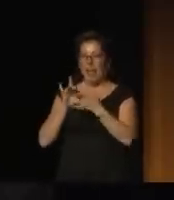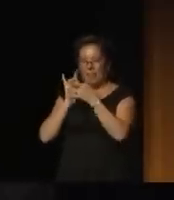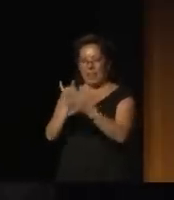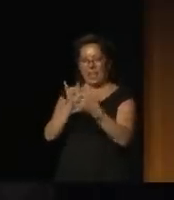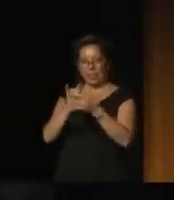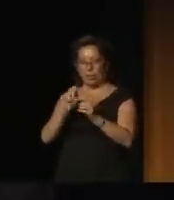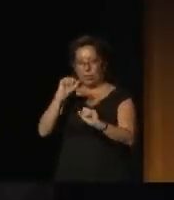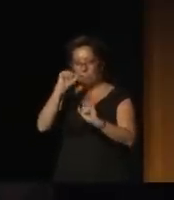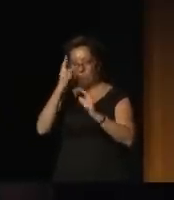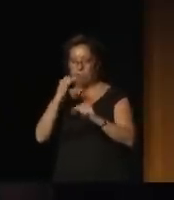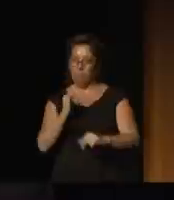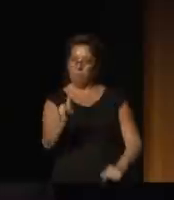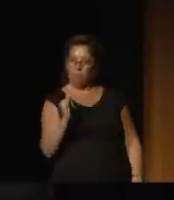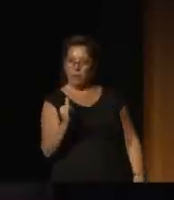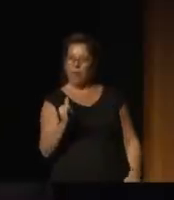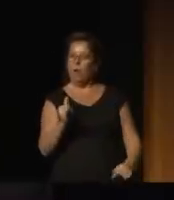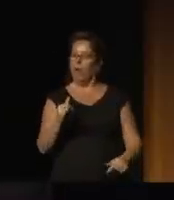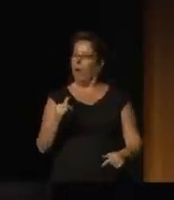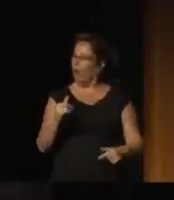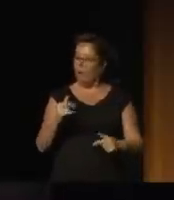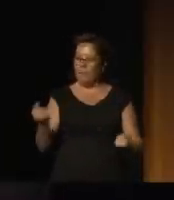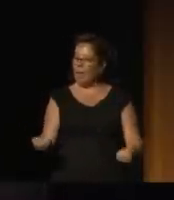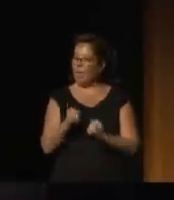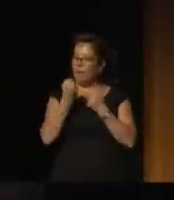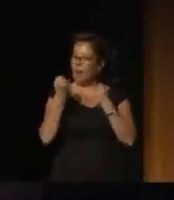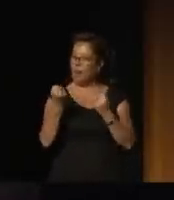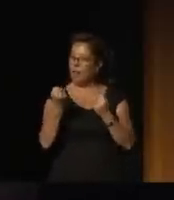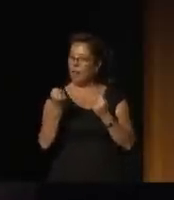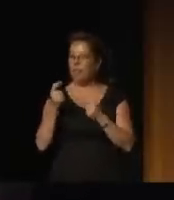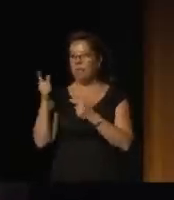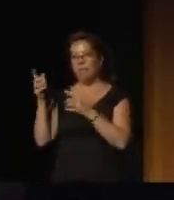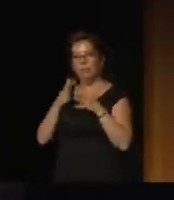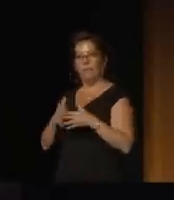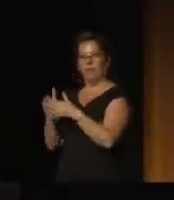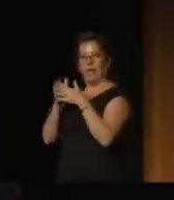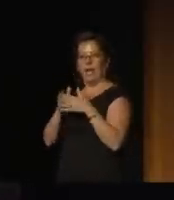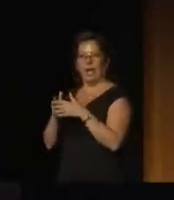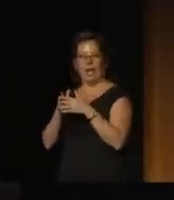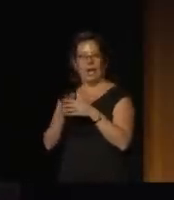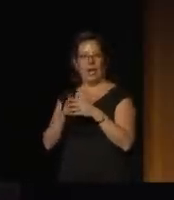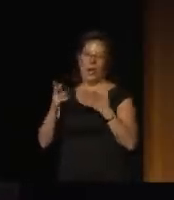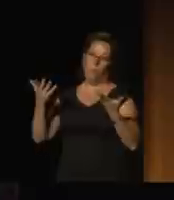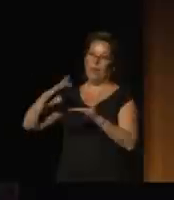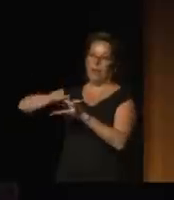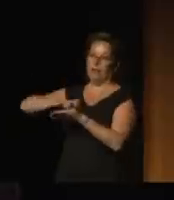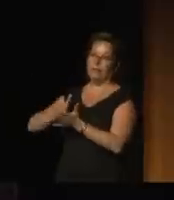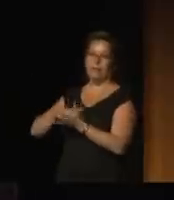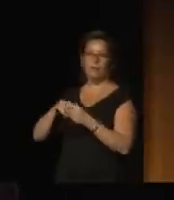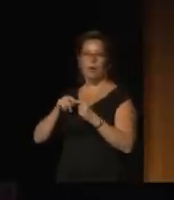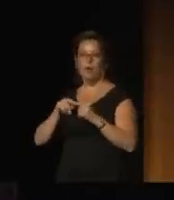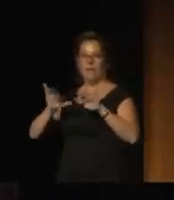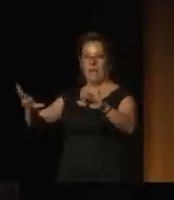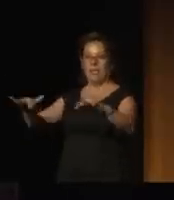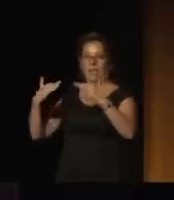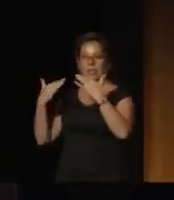comes from within, knowing our value and our worth. And so I think America, again, we tend to be the center of attention, whether, you